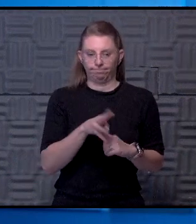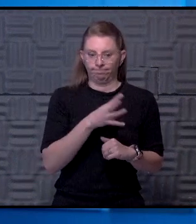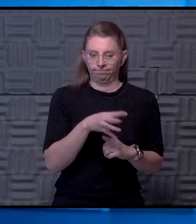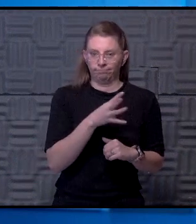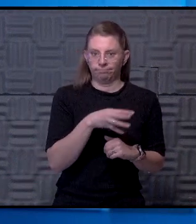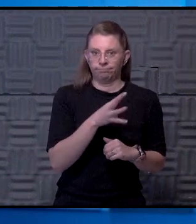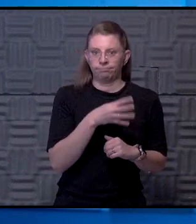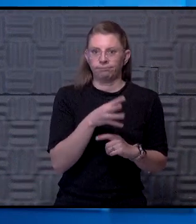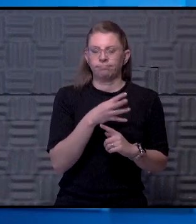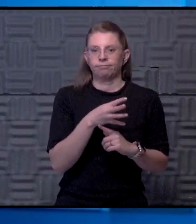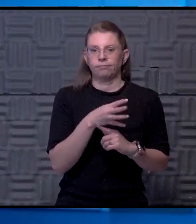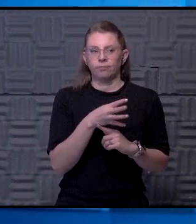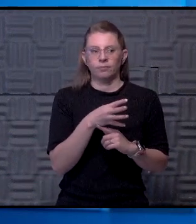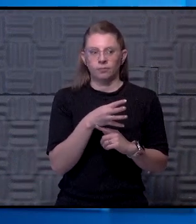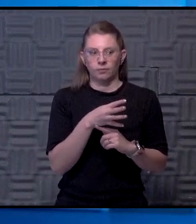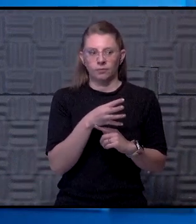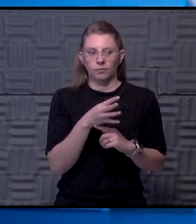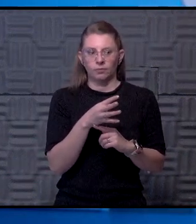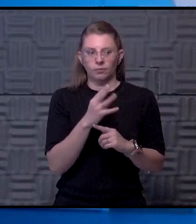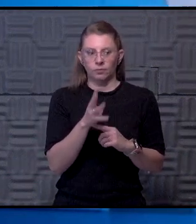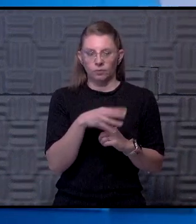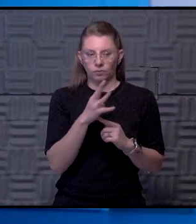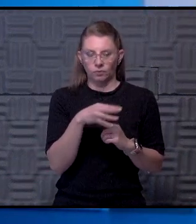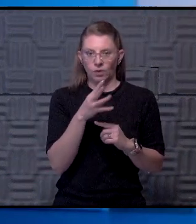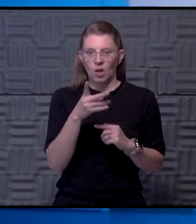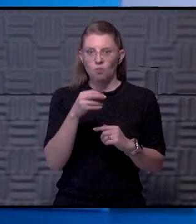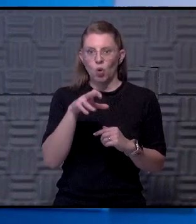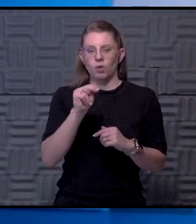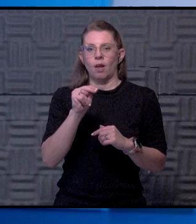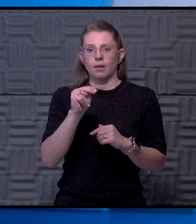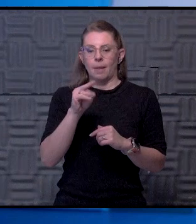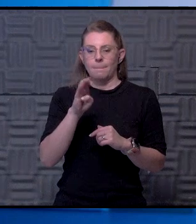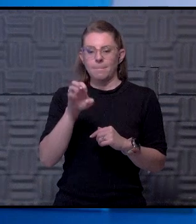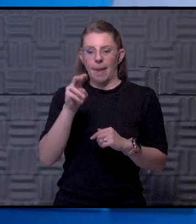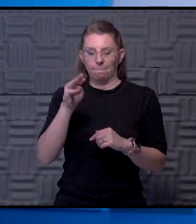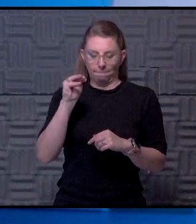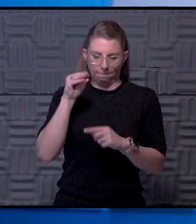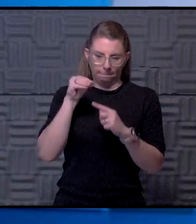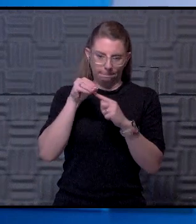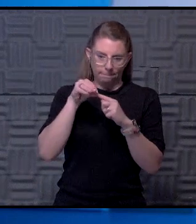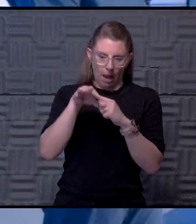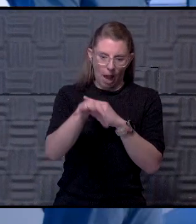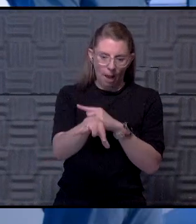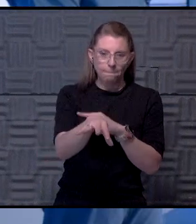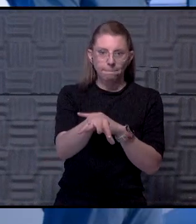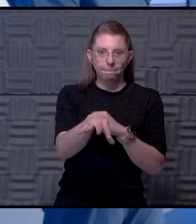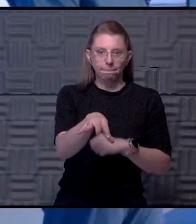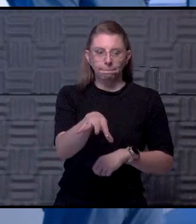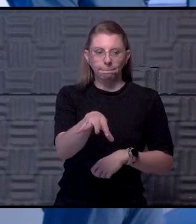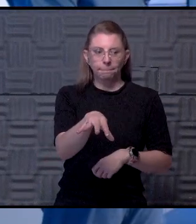then that exits, the energized proton beam exits the cyclotron, goes through this energy selection